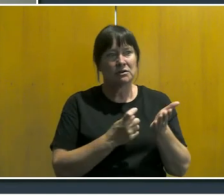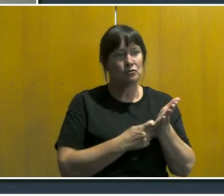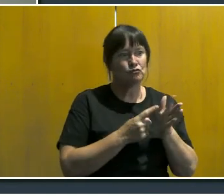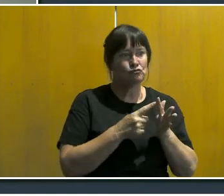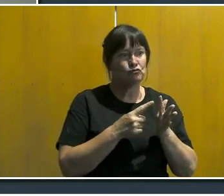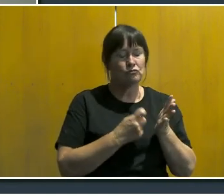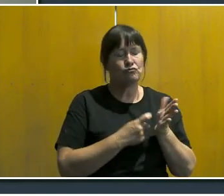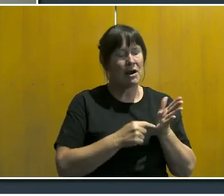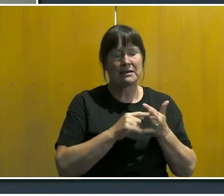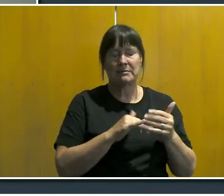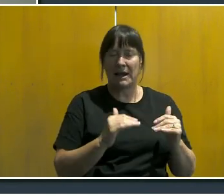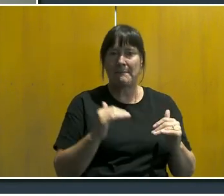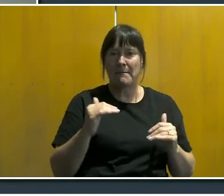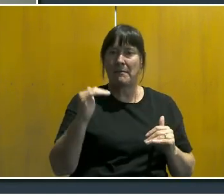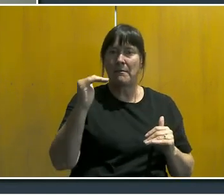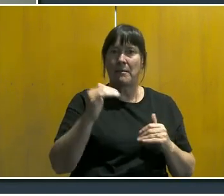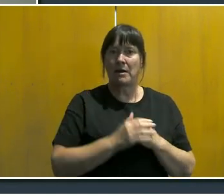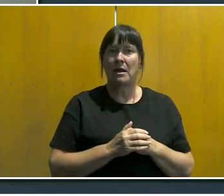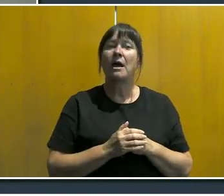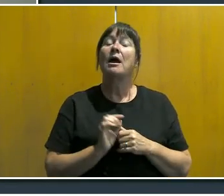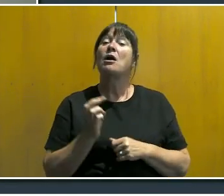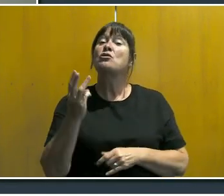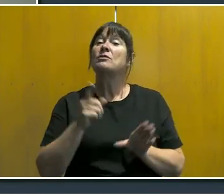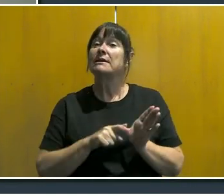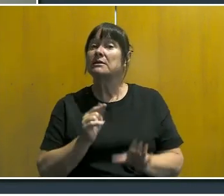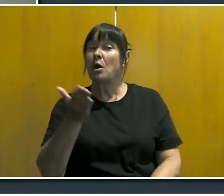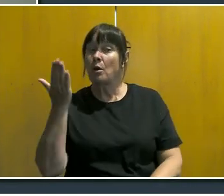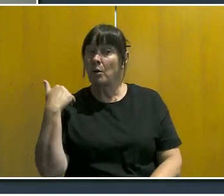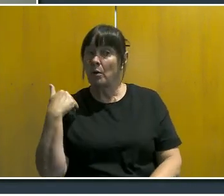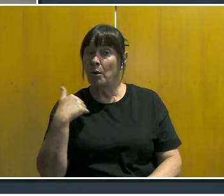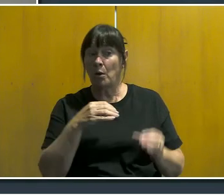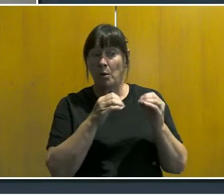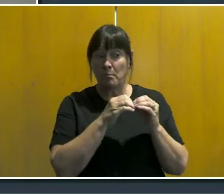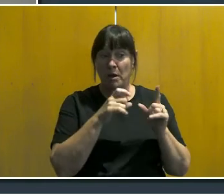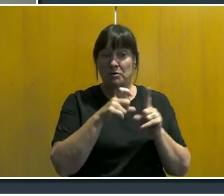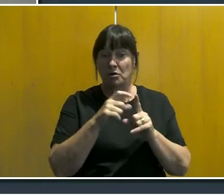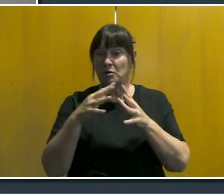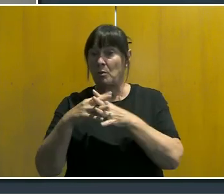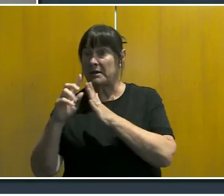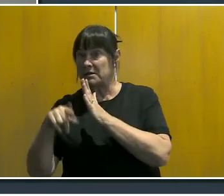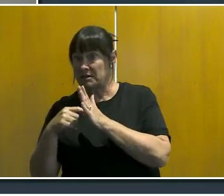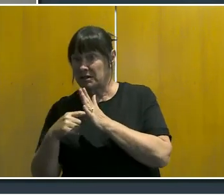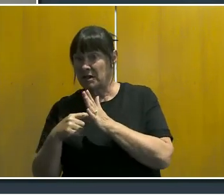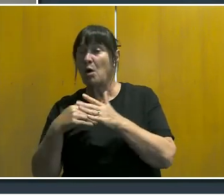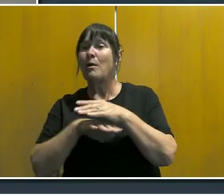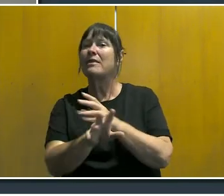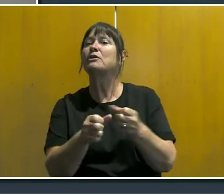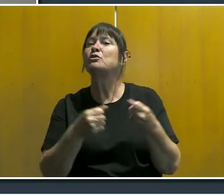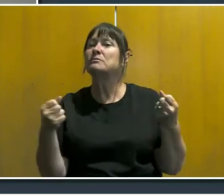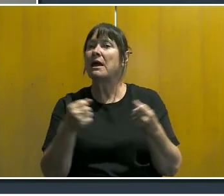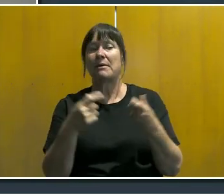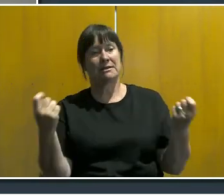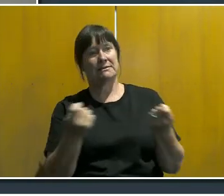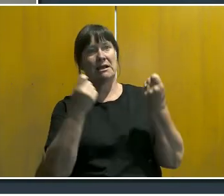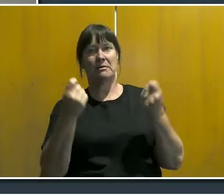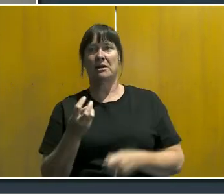next interesting argument. 3 years ago, Bill Dalton and Wayne Jack featured in the Hawke's Bay Today, and they were celebrating a $3